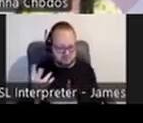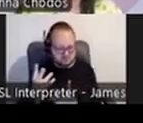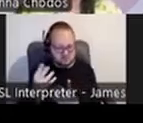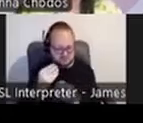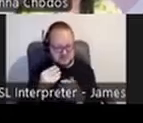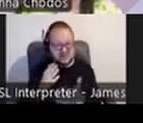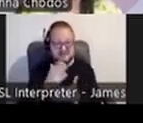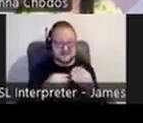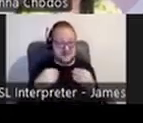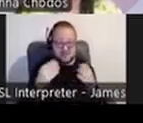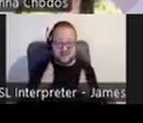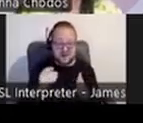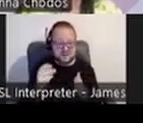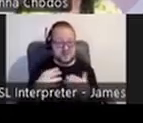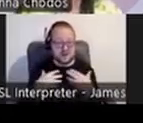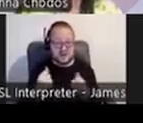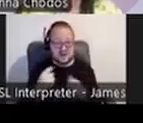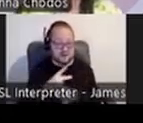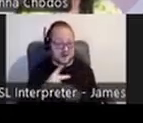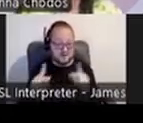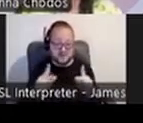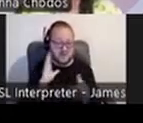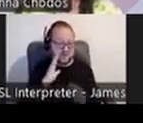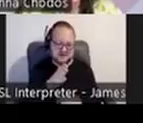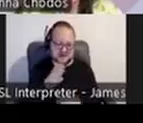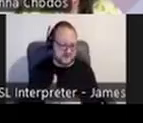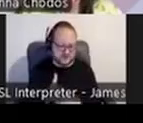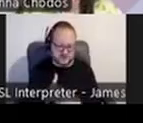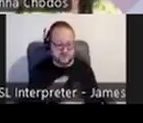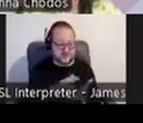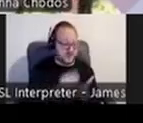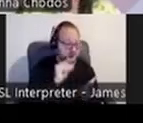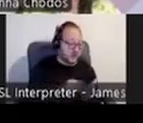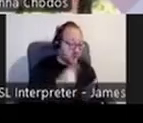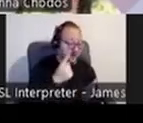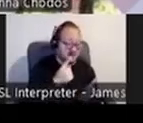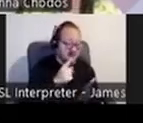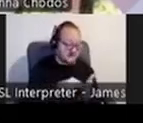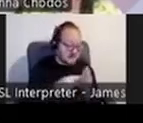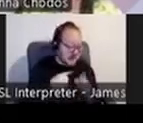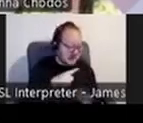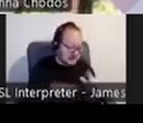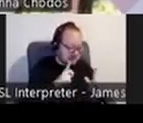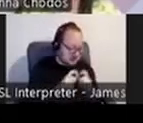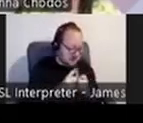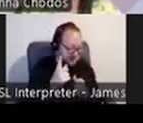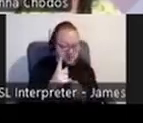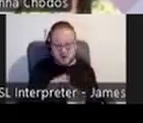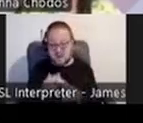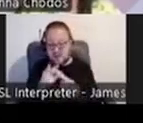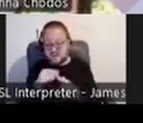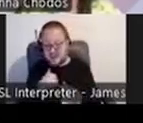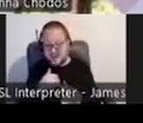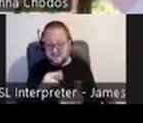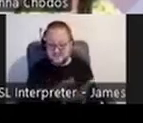folks will never they learned it once that you're not allowed to talk to somebody unless you have a signed form or something like that. And they never revise